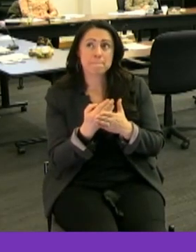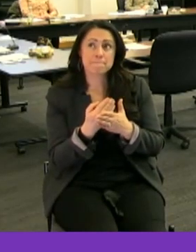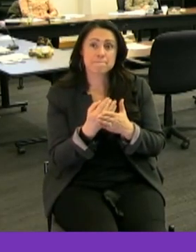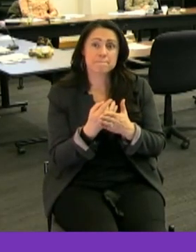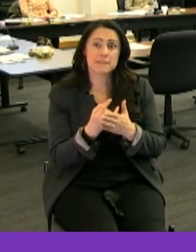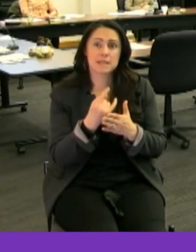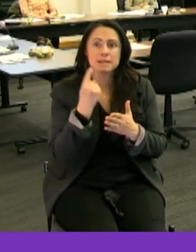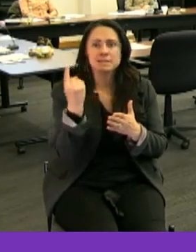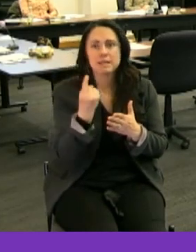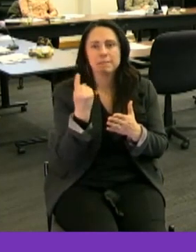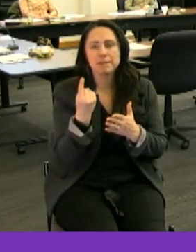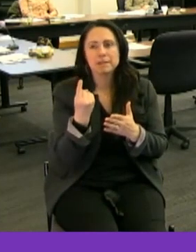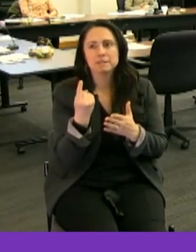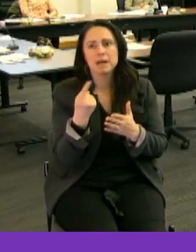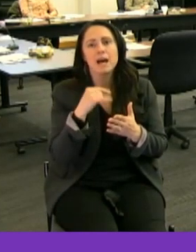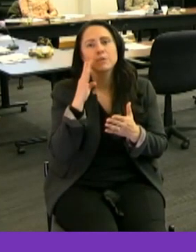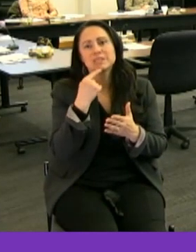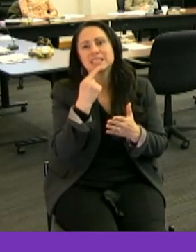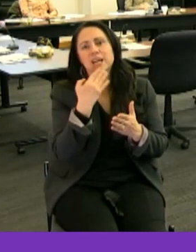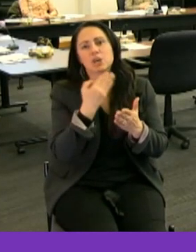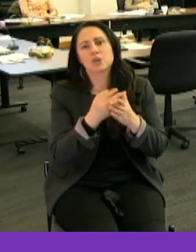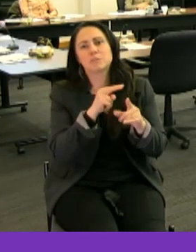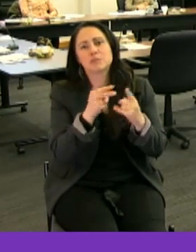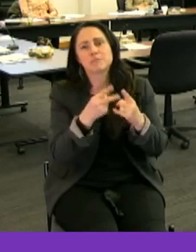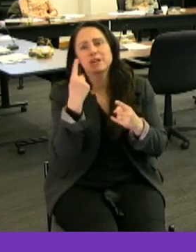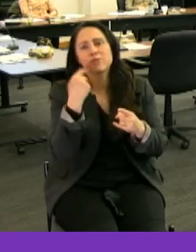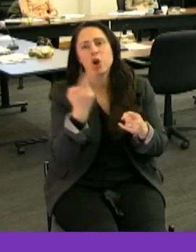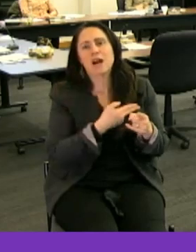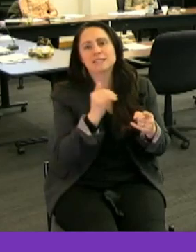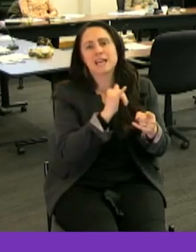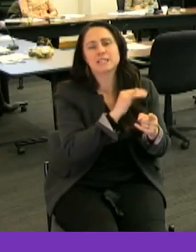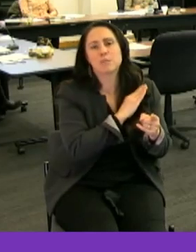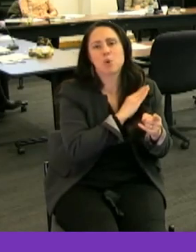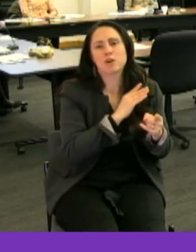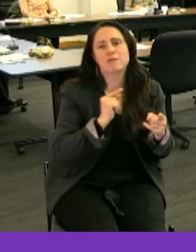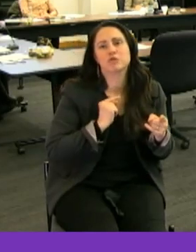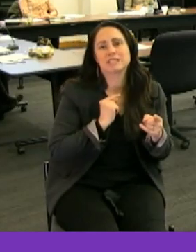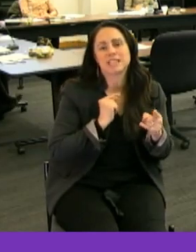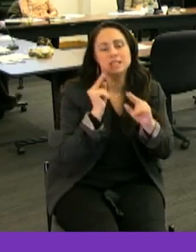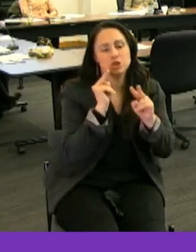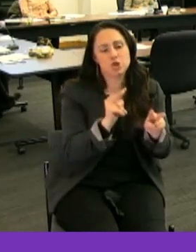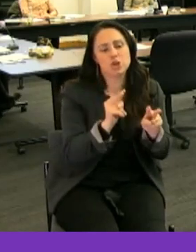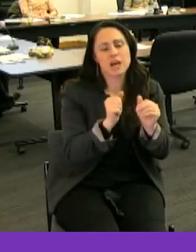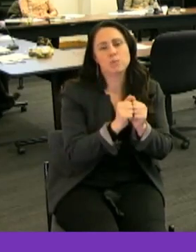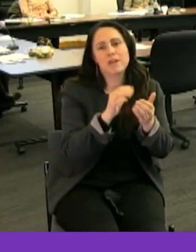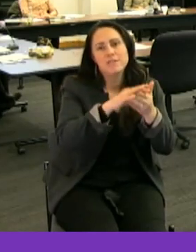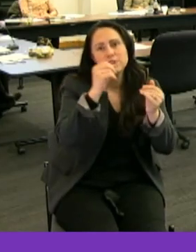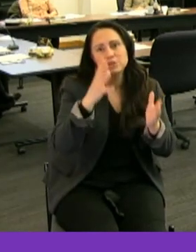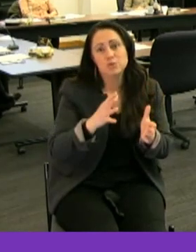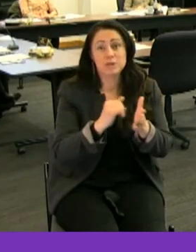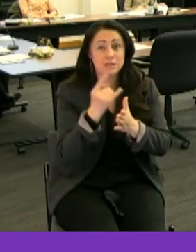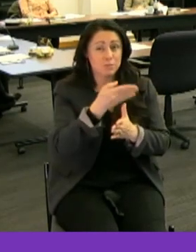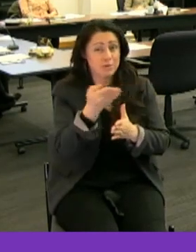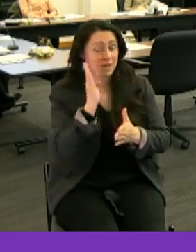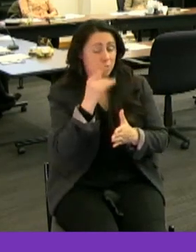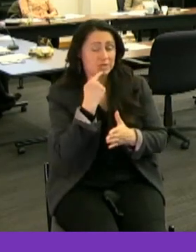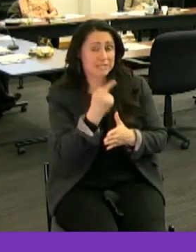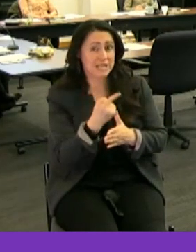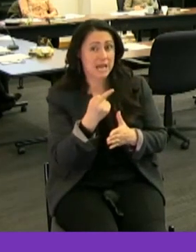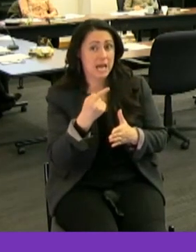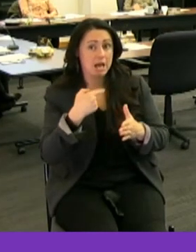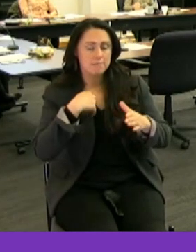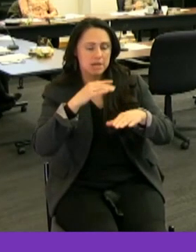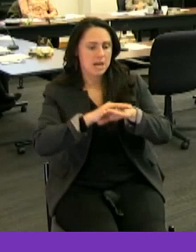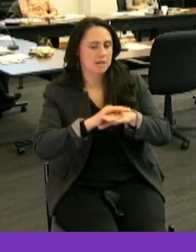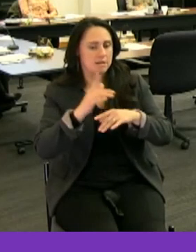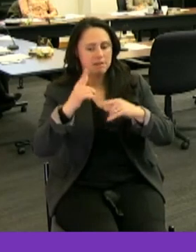something. I would say a good perspective for us as the Board of Trustees to look at in terms of the students. That's one thing I will say. I've been on a